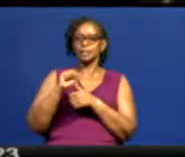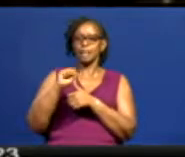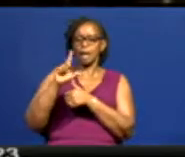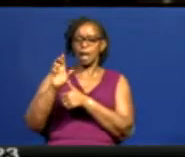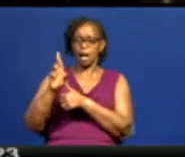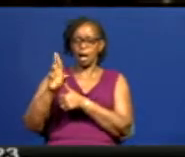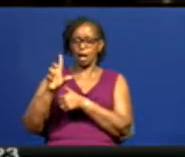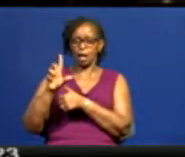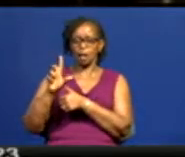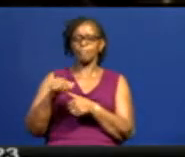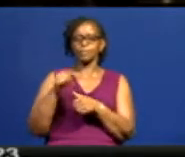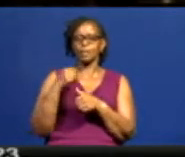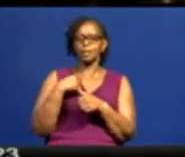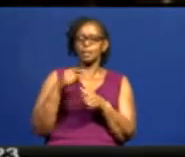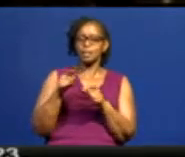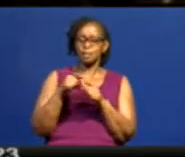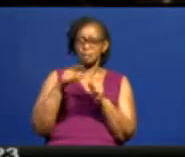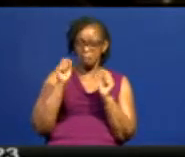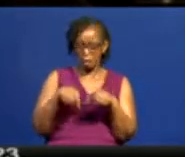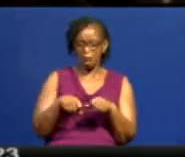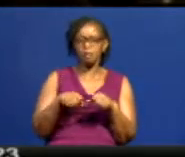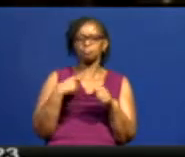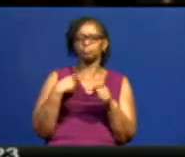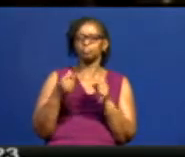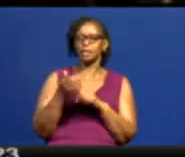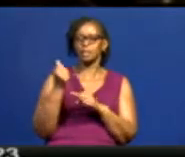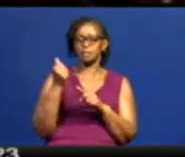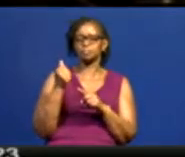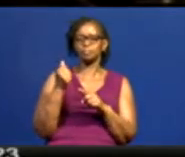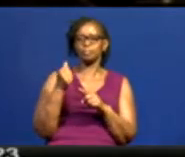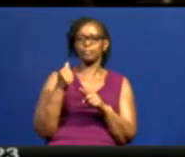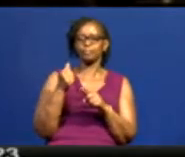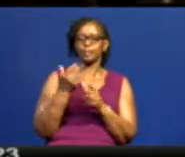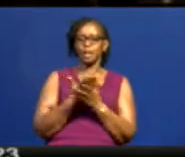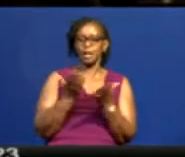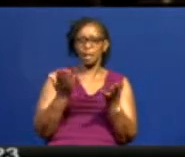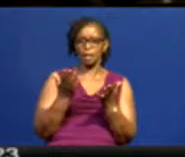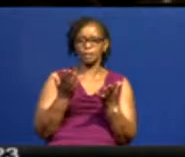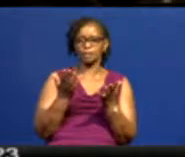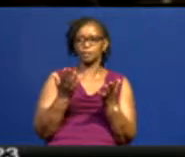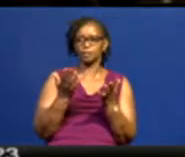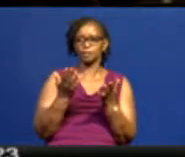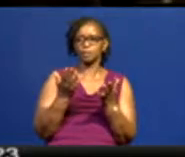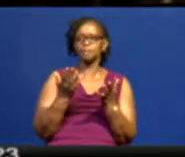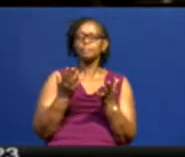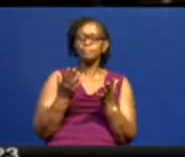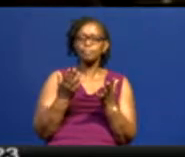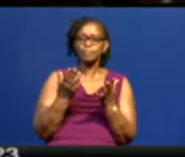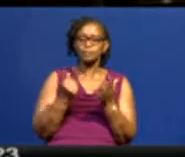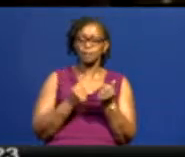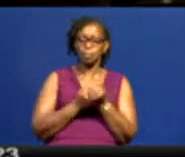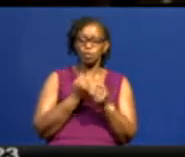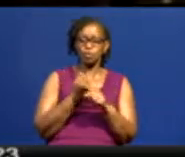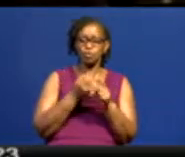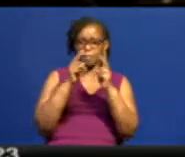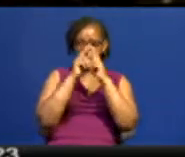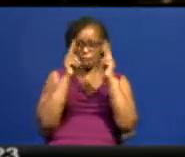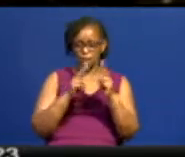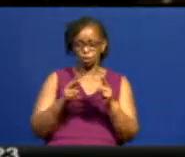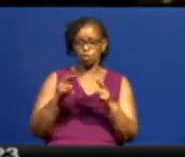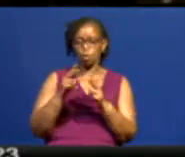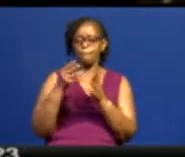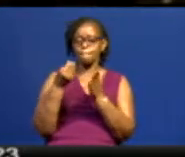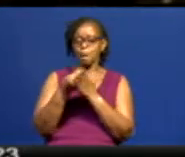devalued. They can't be able to get any financial support from international money